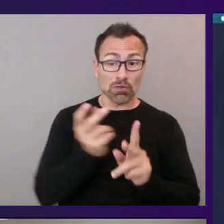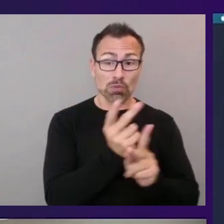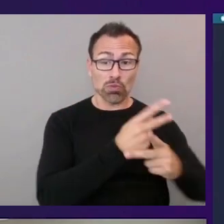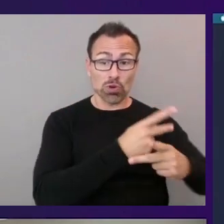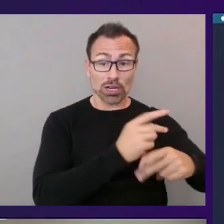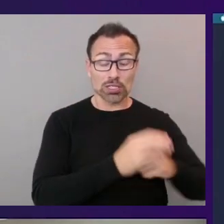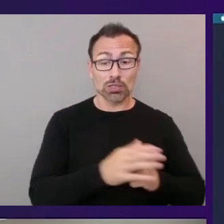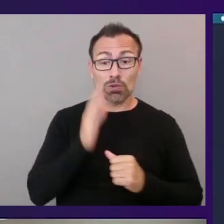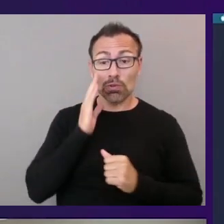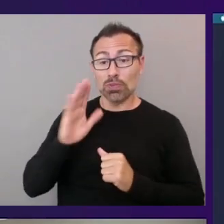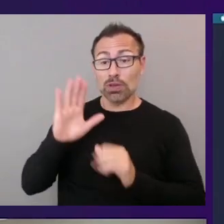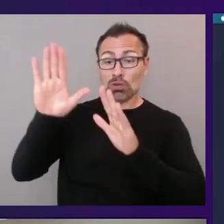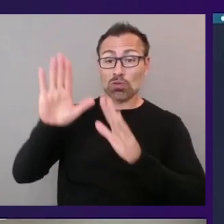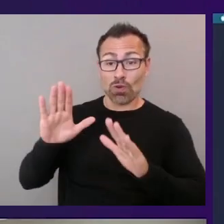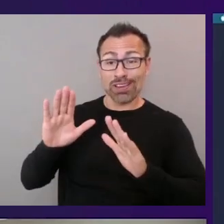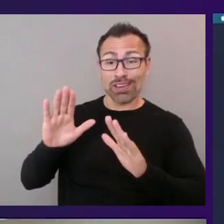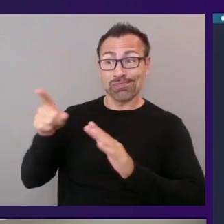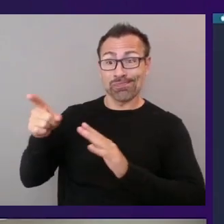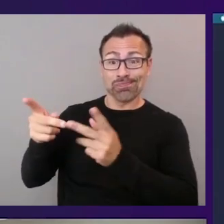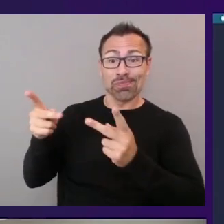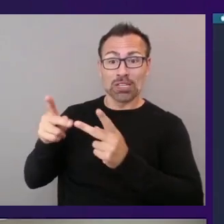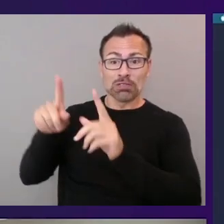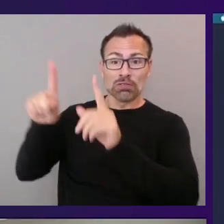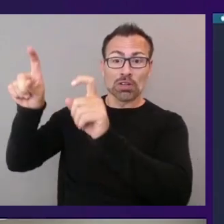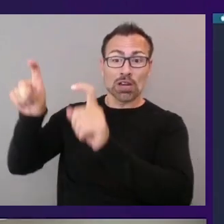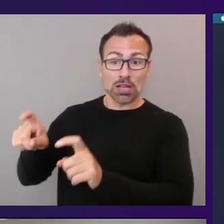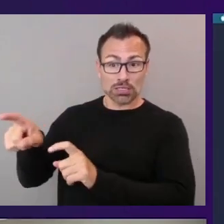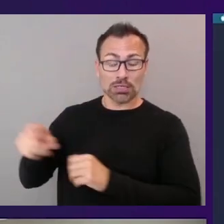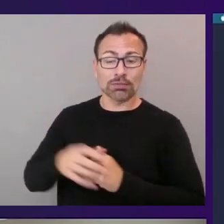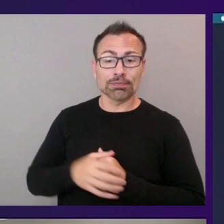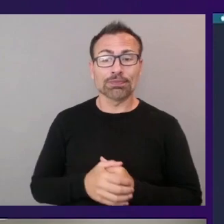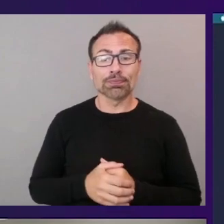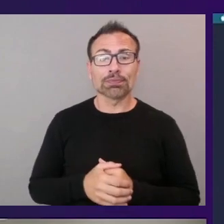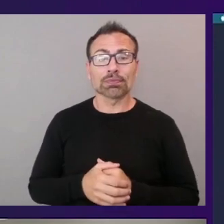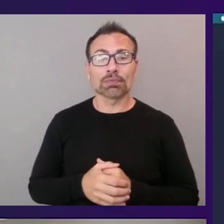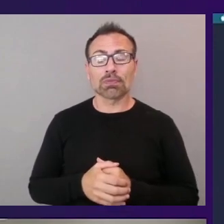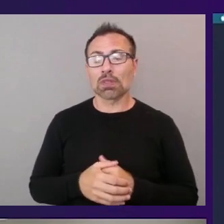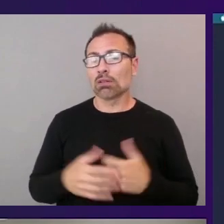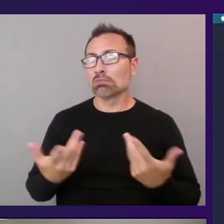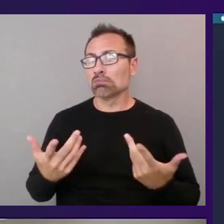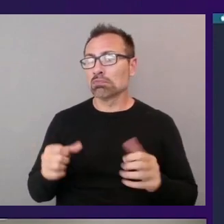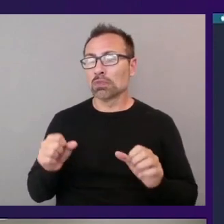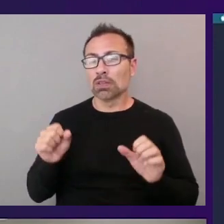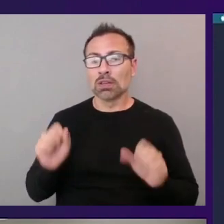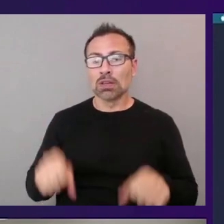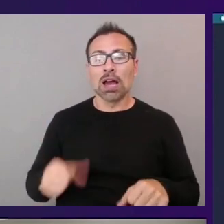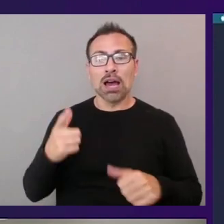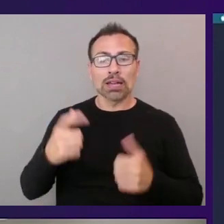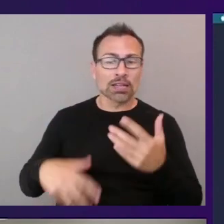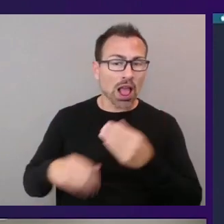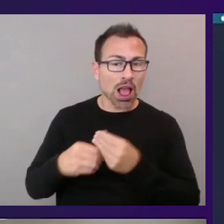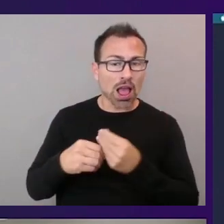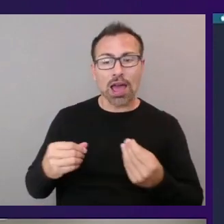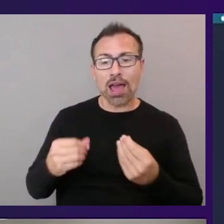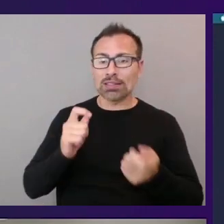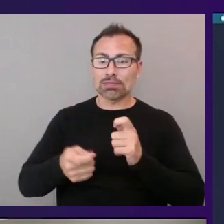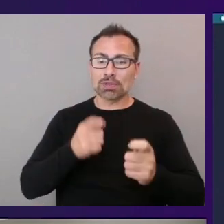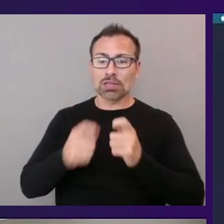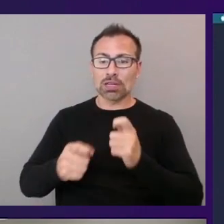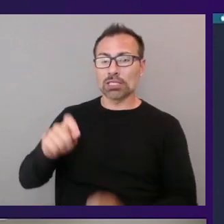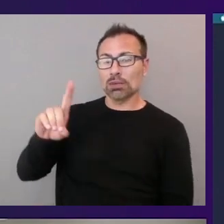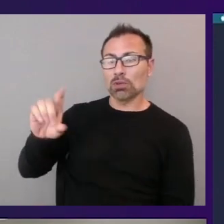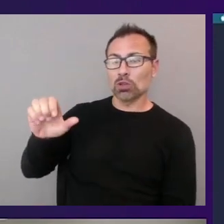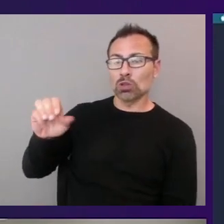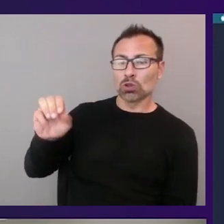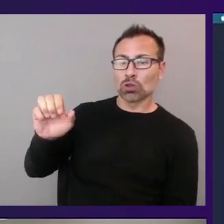real-life place to test things out. I can do things like add custom domain names. If I have something registered, I want to